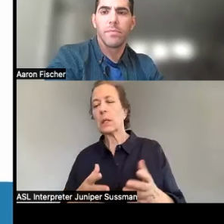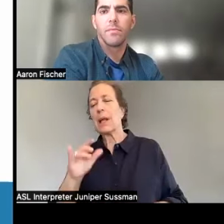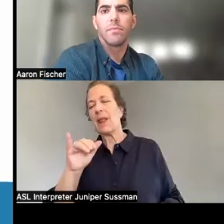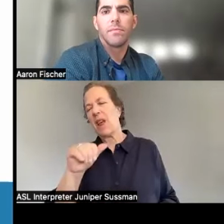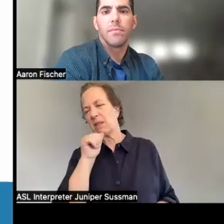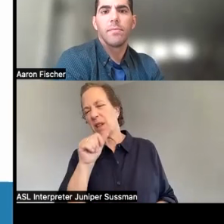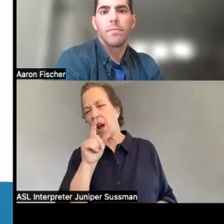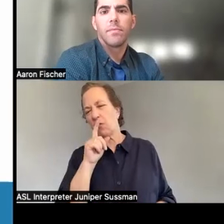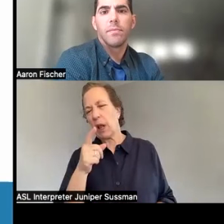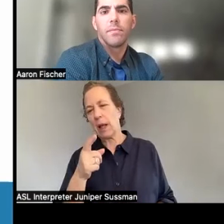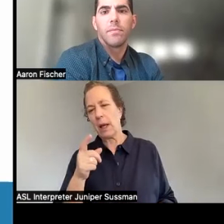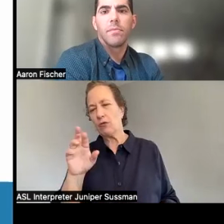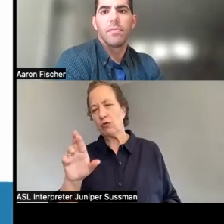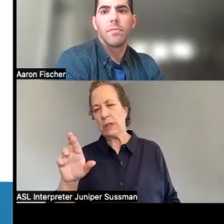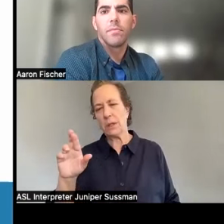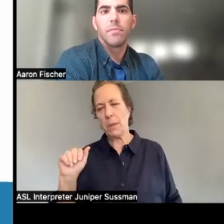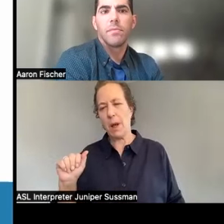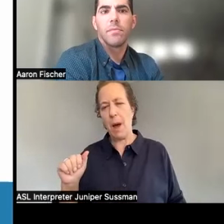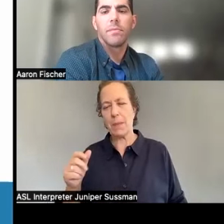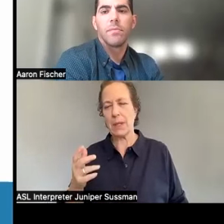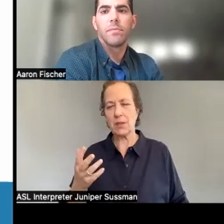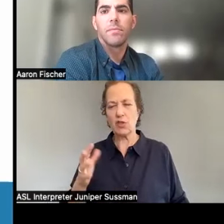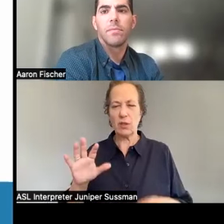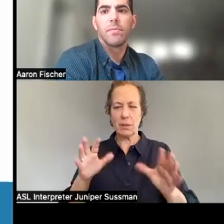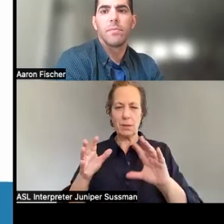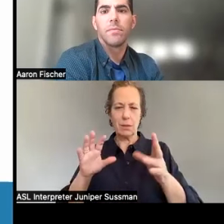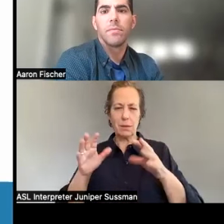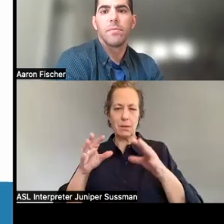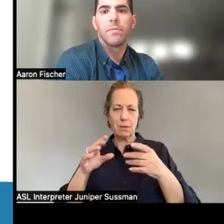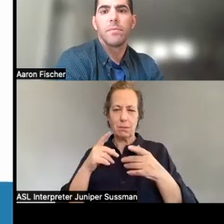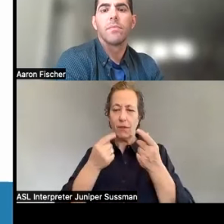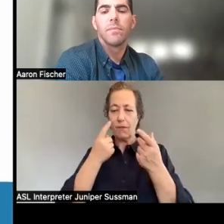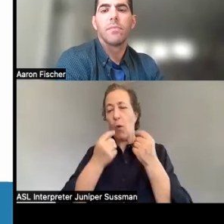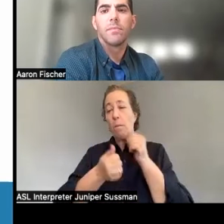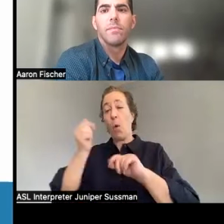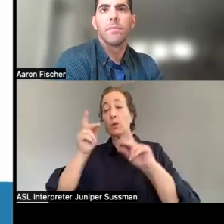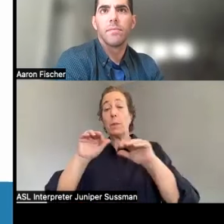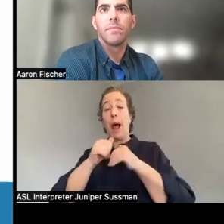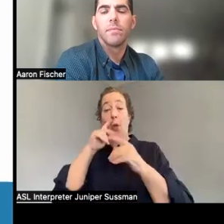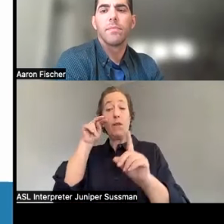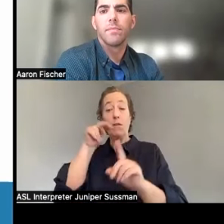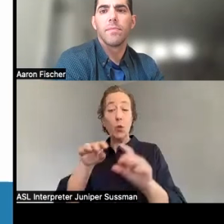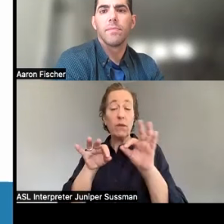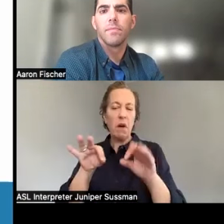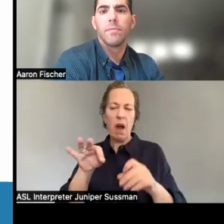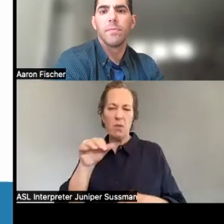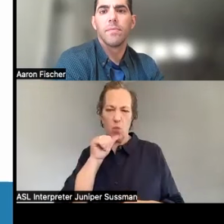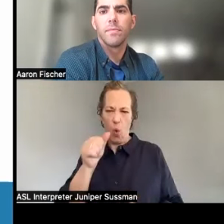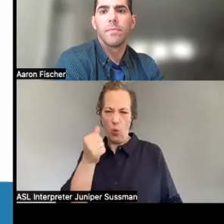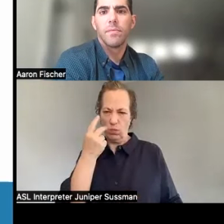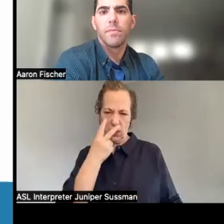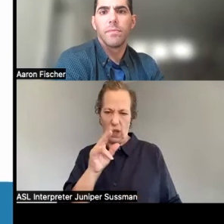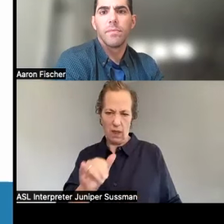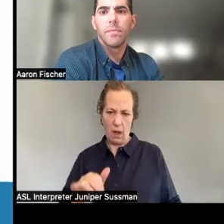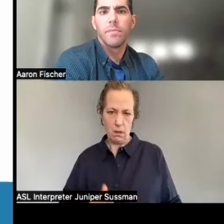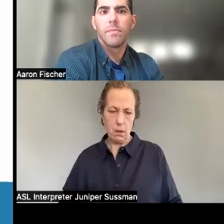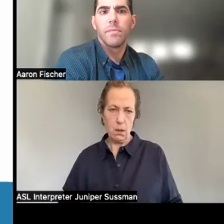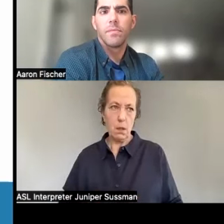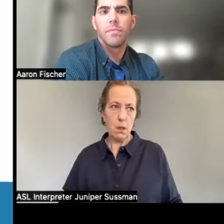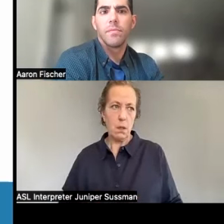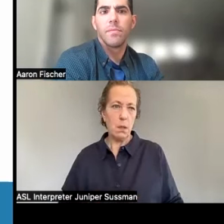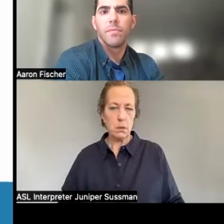accommodation, and most deciders of that will say it's not. So she needs to, be more